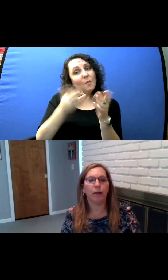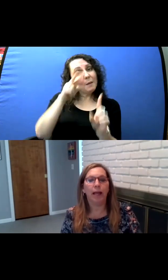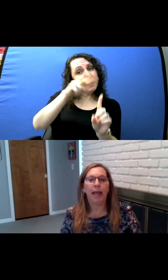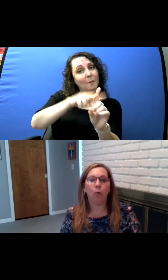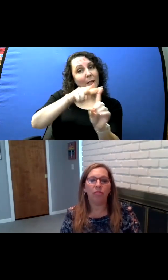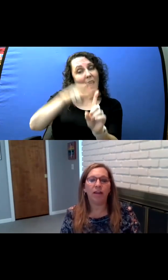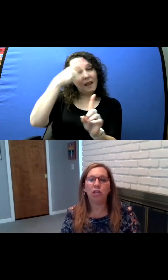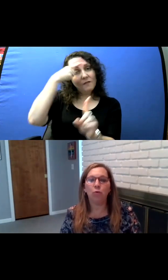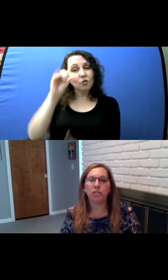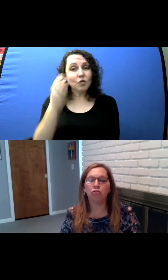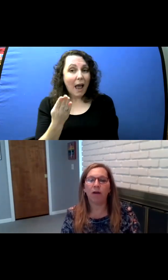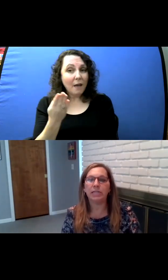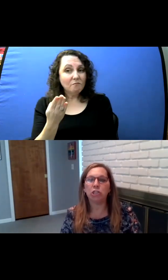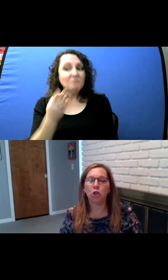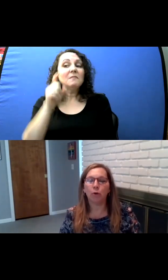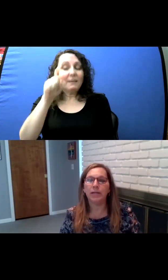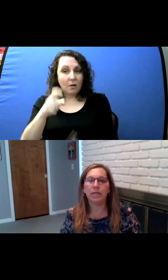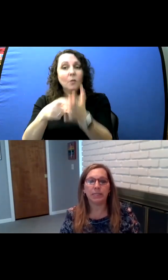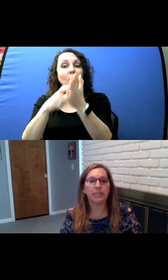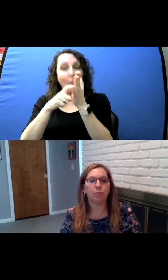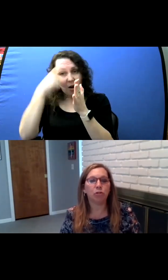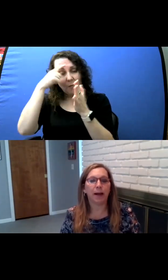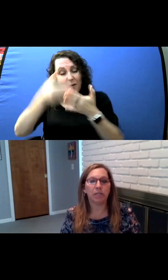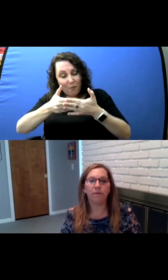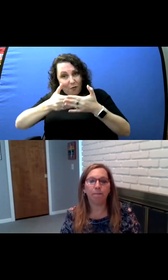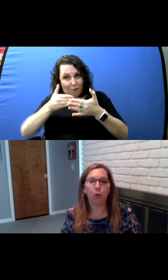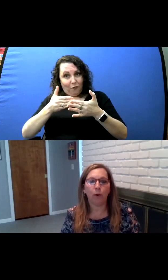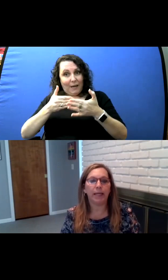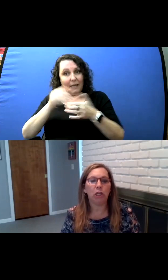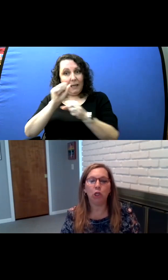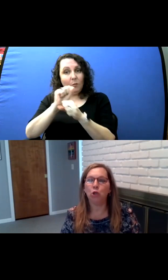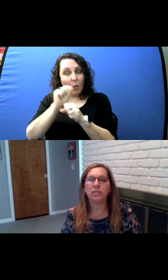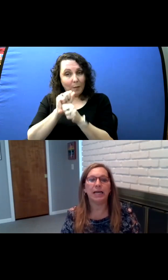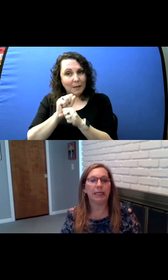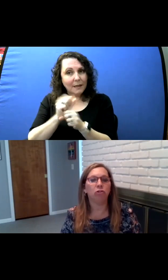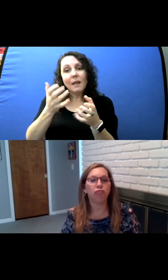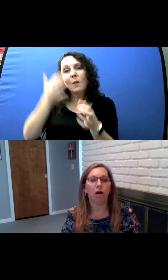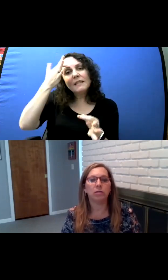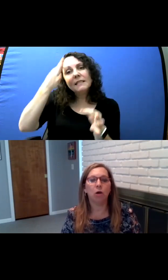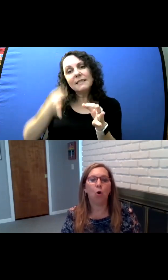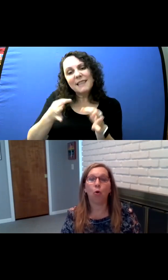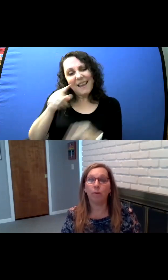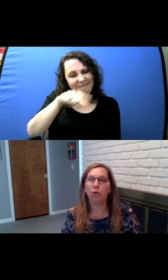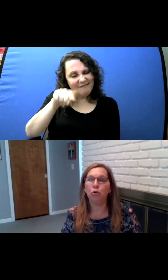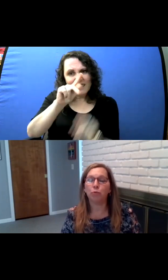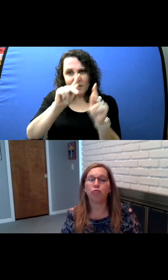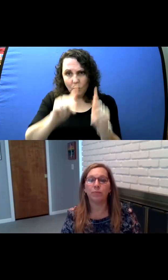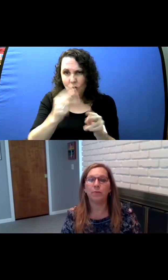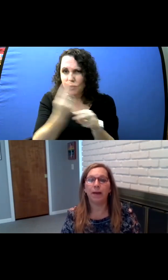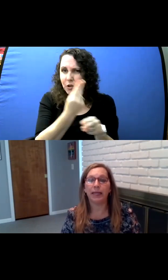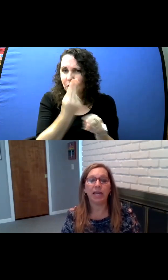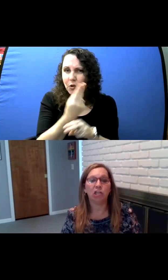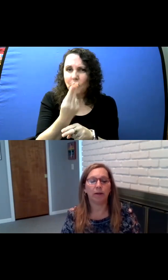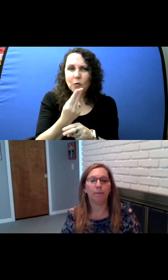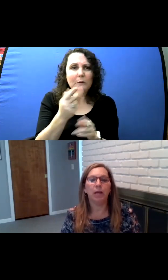required. And what they do is they're trying to determine, does this prospective employee use illegal drugs or abuse